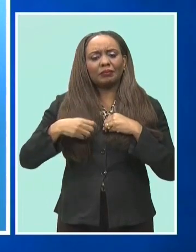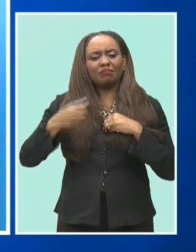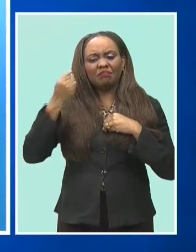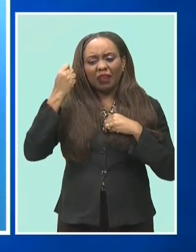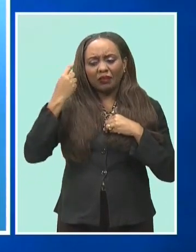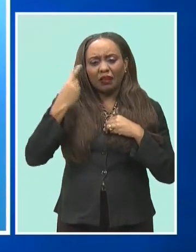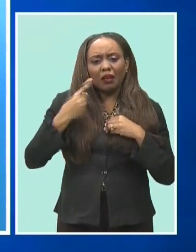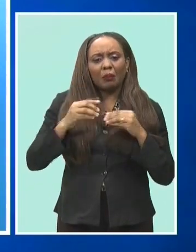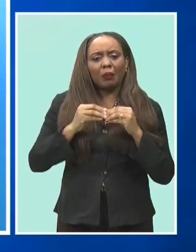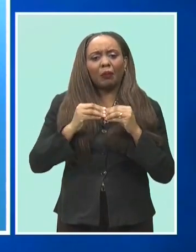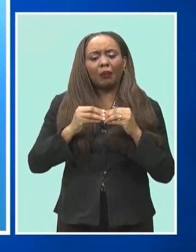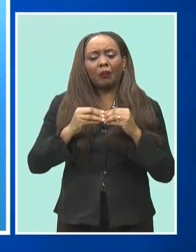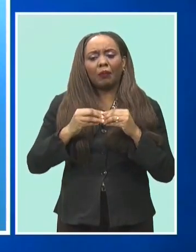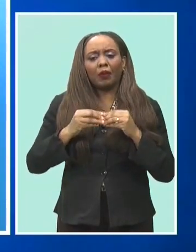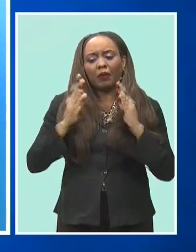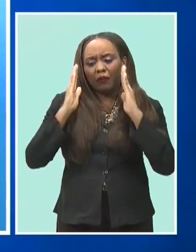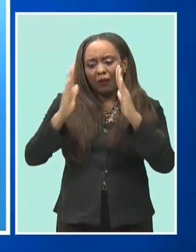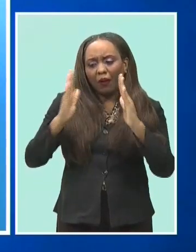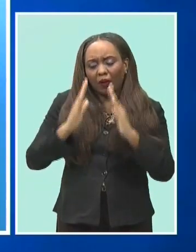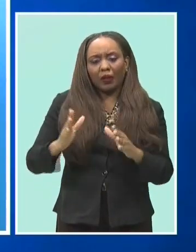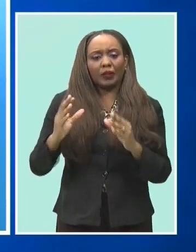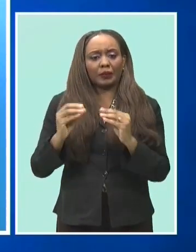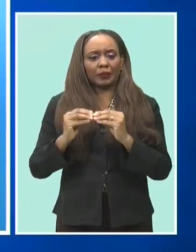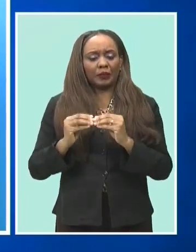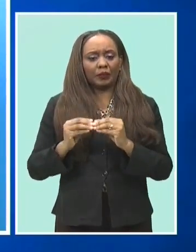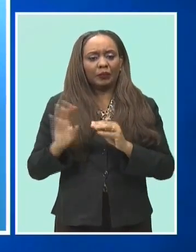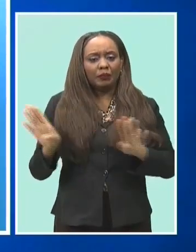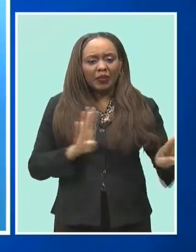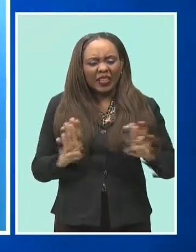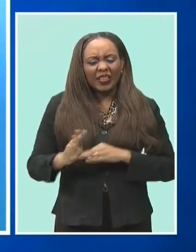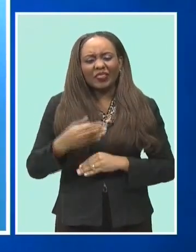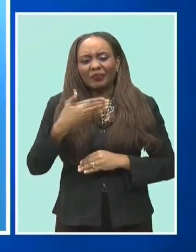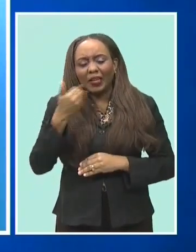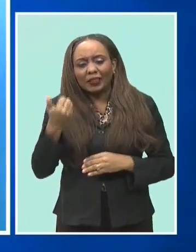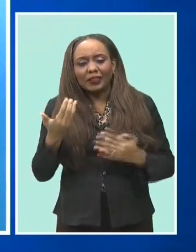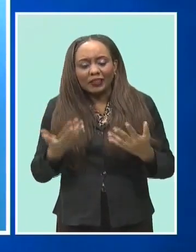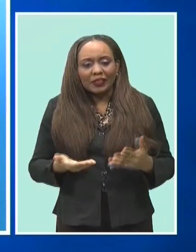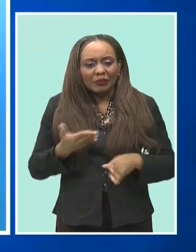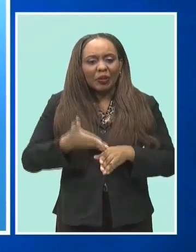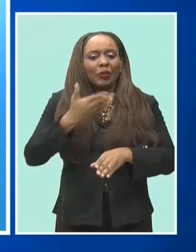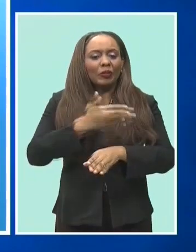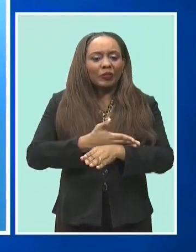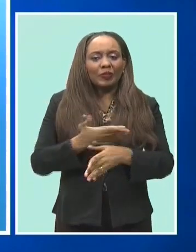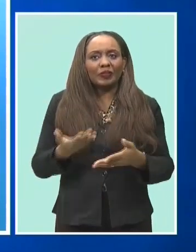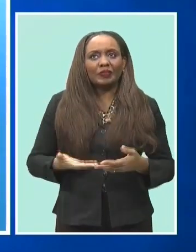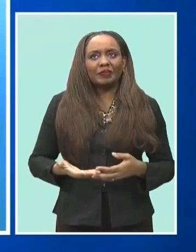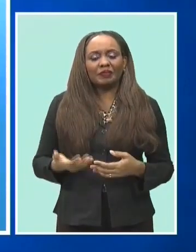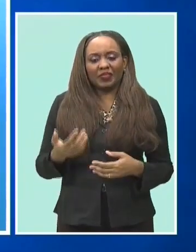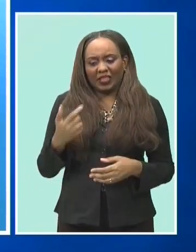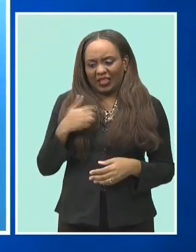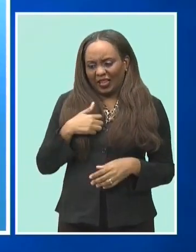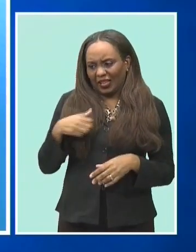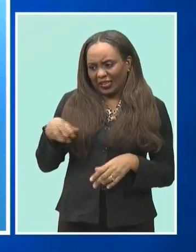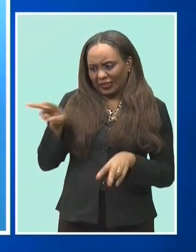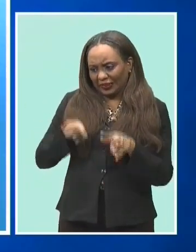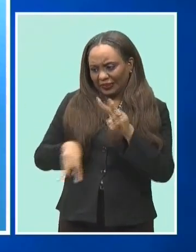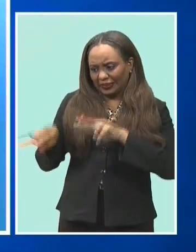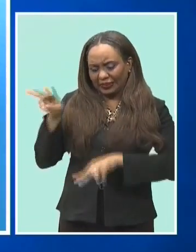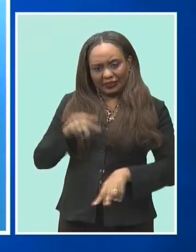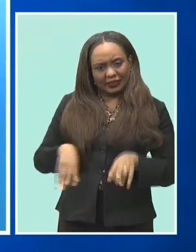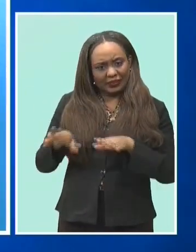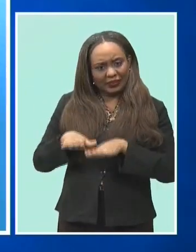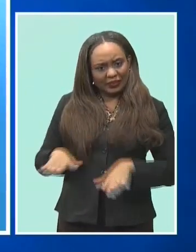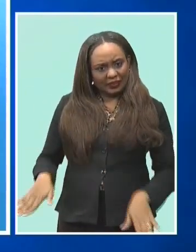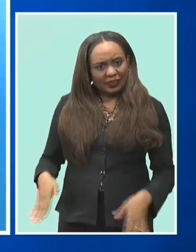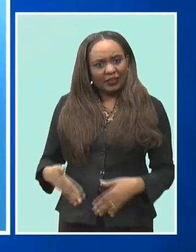focused, and better behaved. I think, and so if my reading was accurate, I think then you